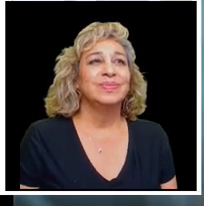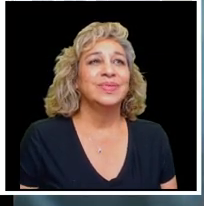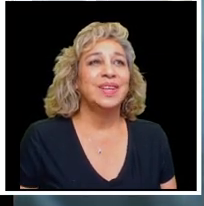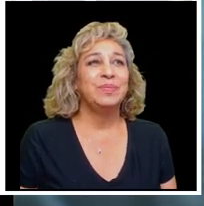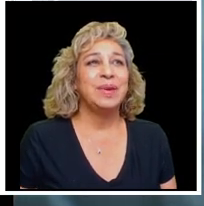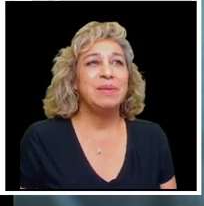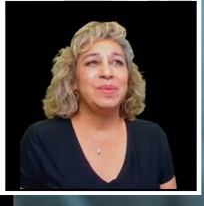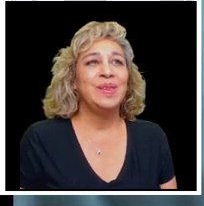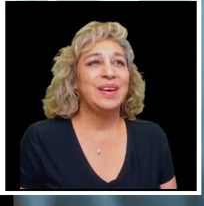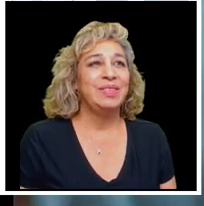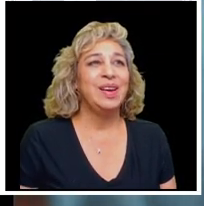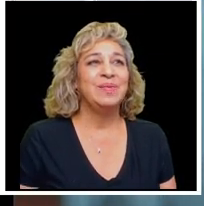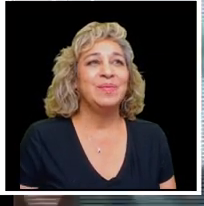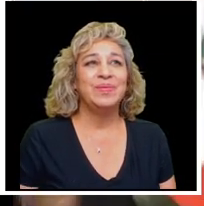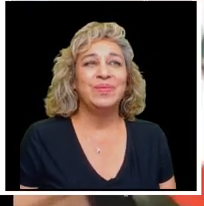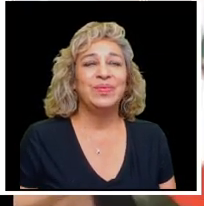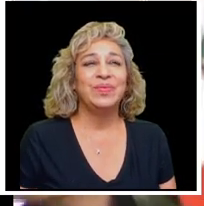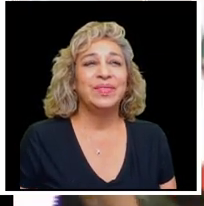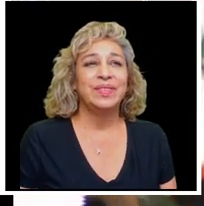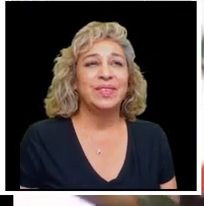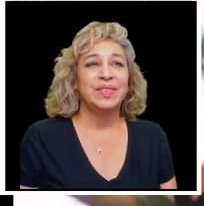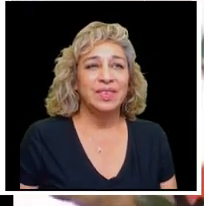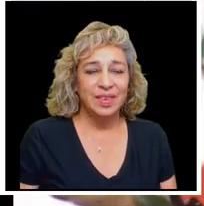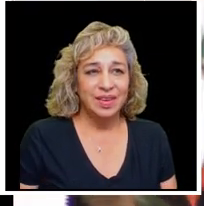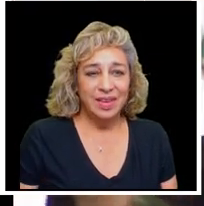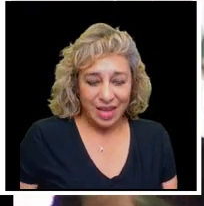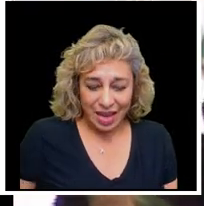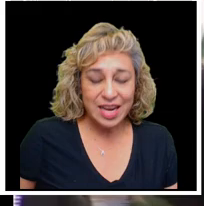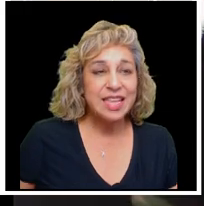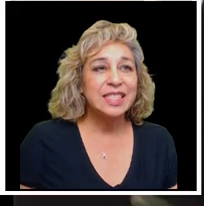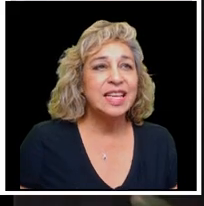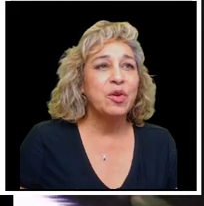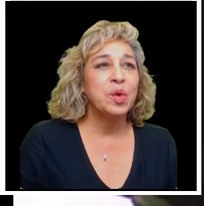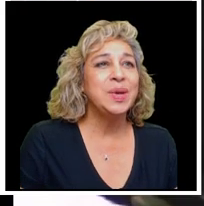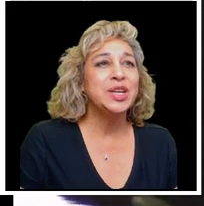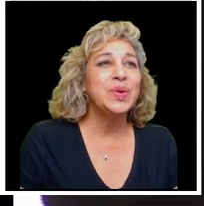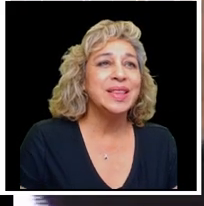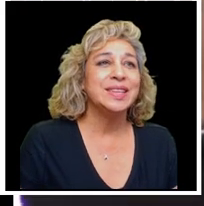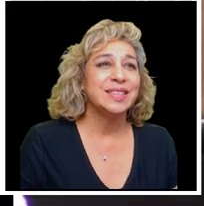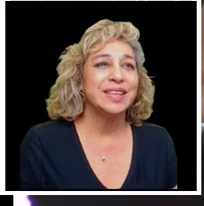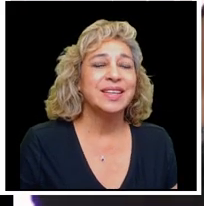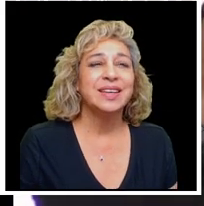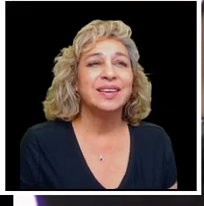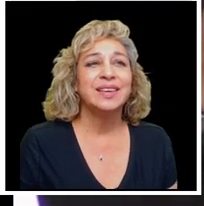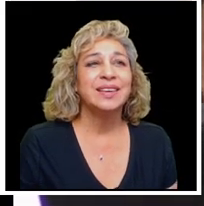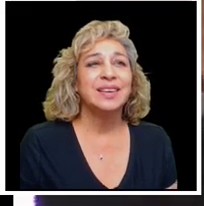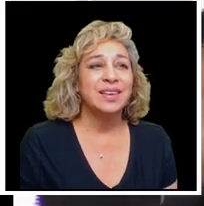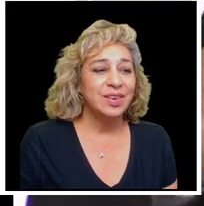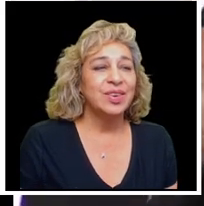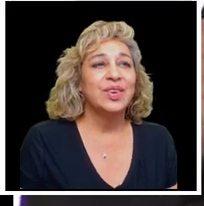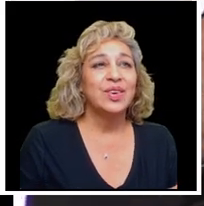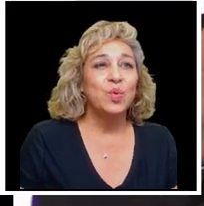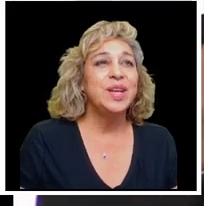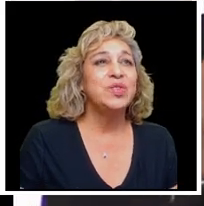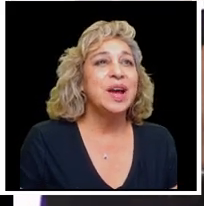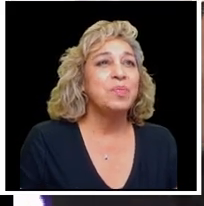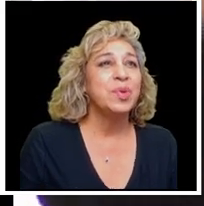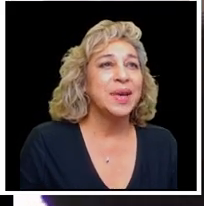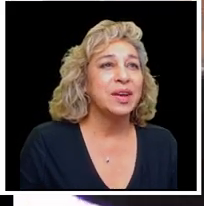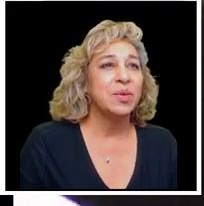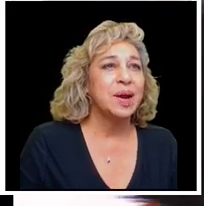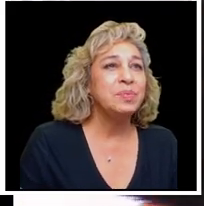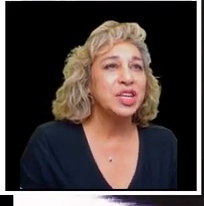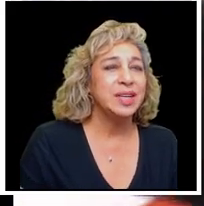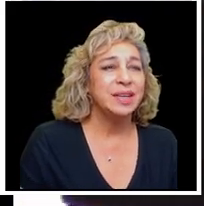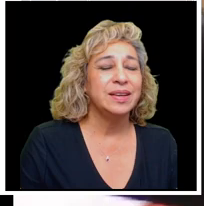that people love and he says how are we doing this we do not